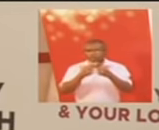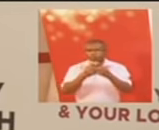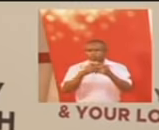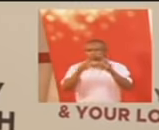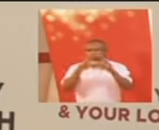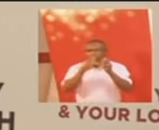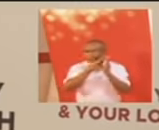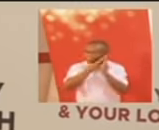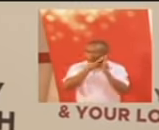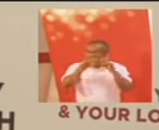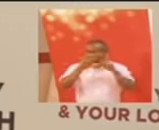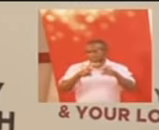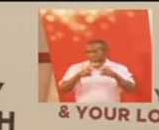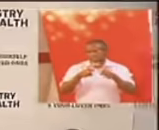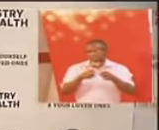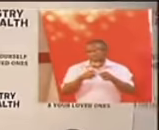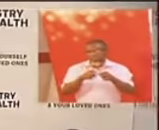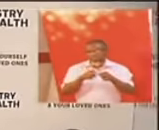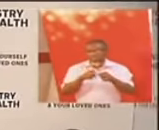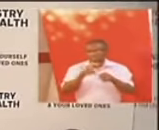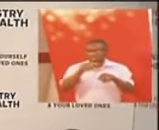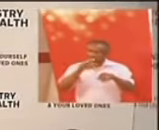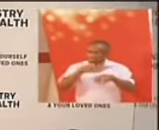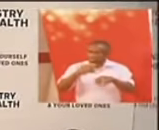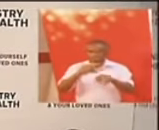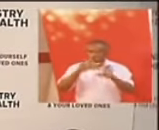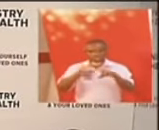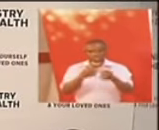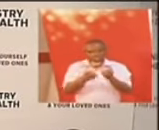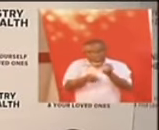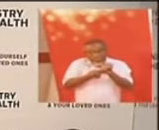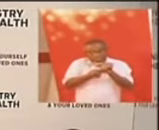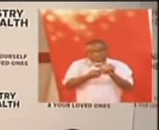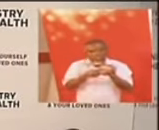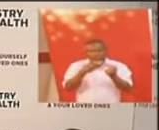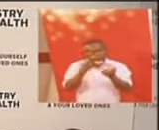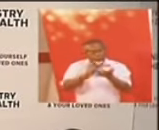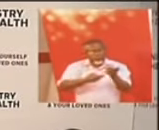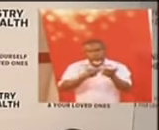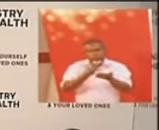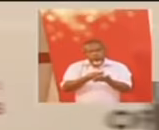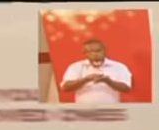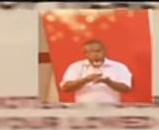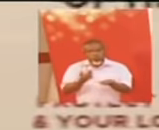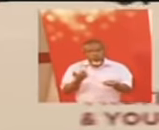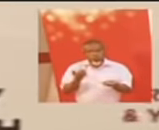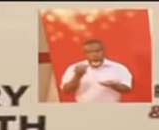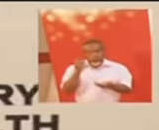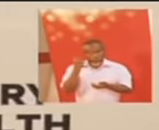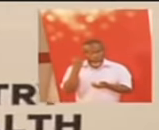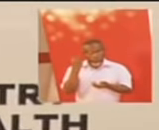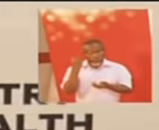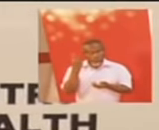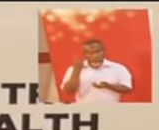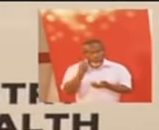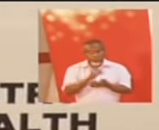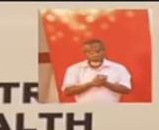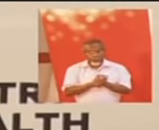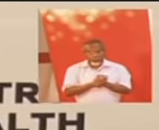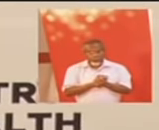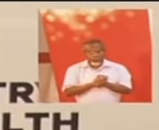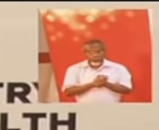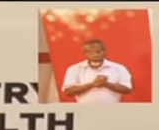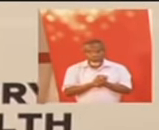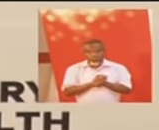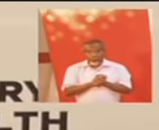moving forwards. Thank you, Dr. Richards. Dr. CMO, I think the second question for you. So in terms of step-down facilities, I can't